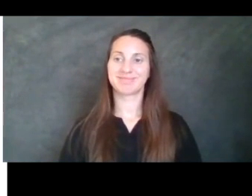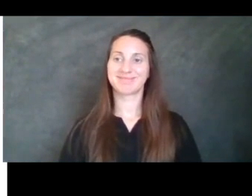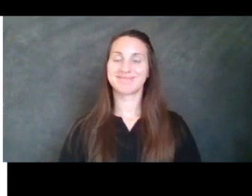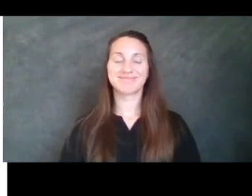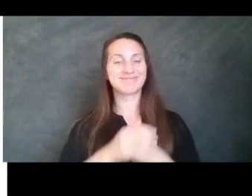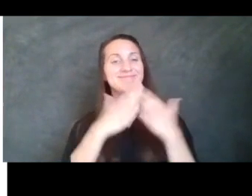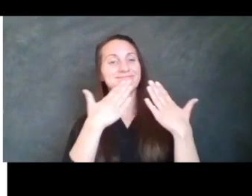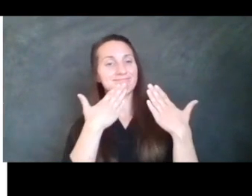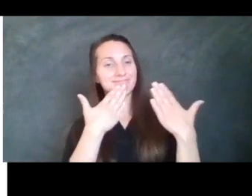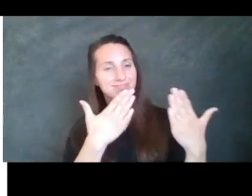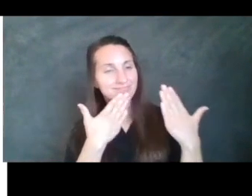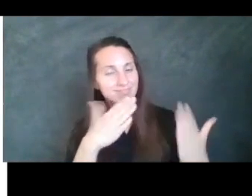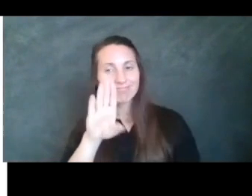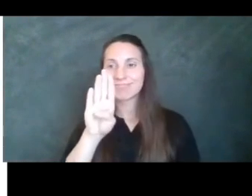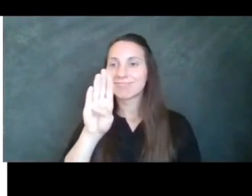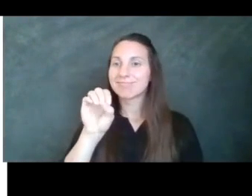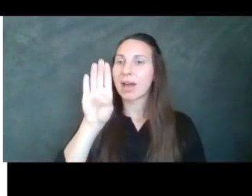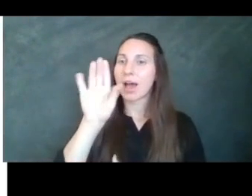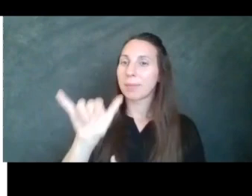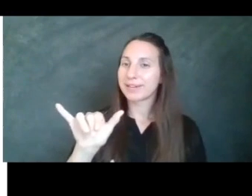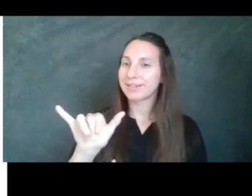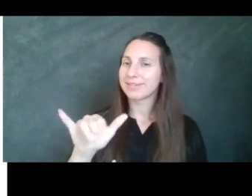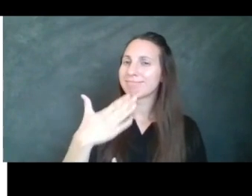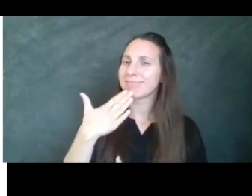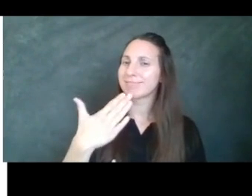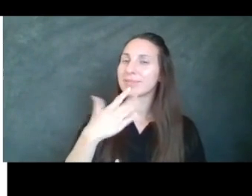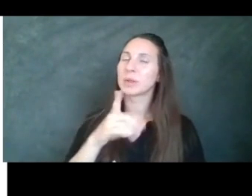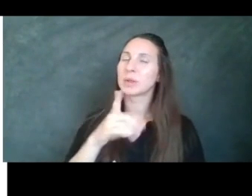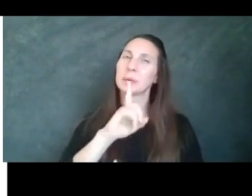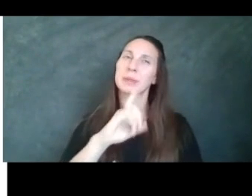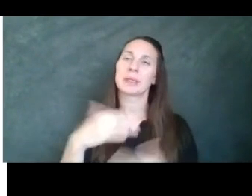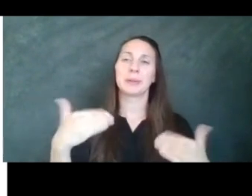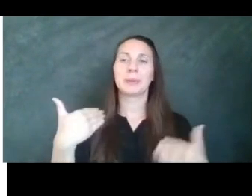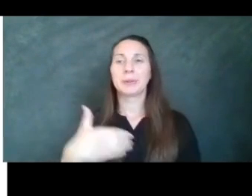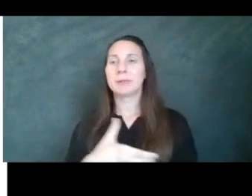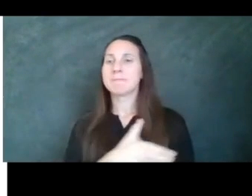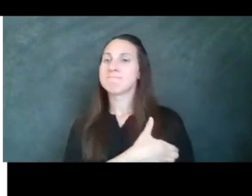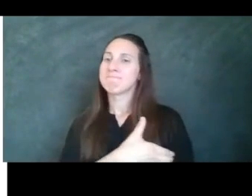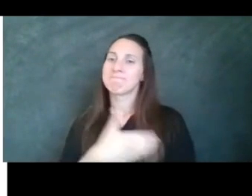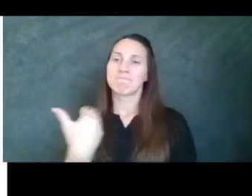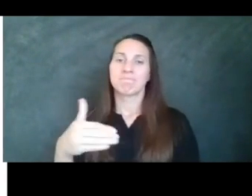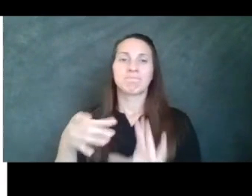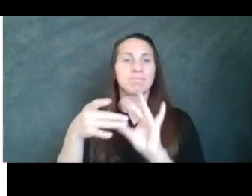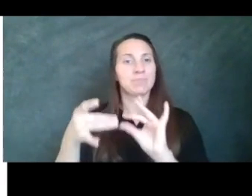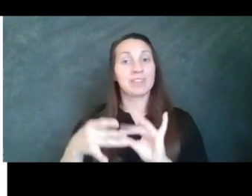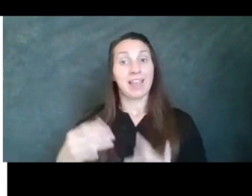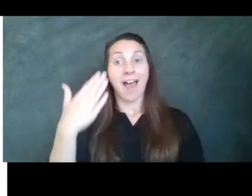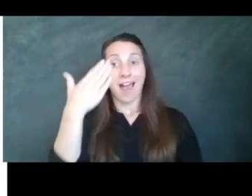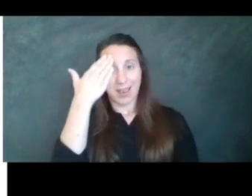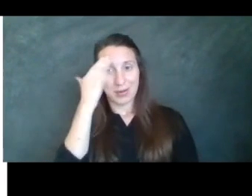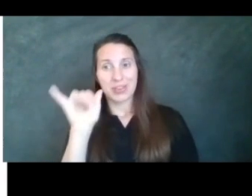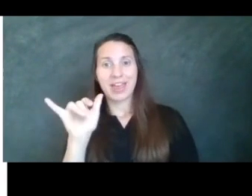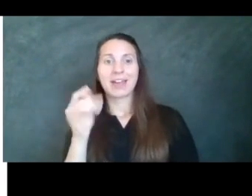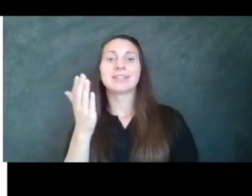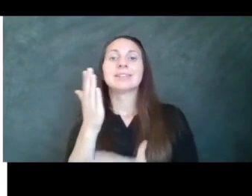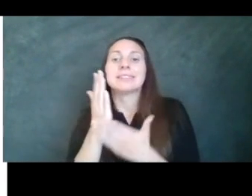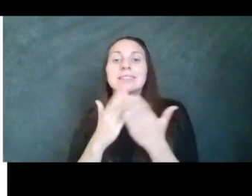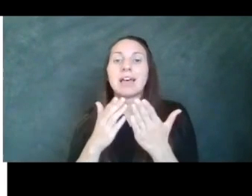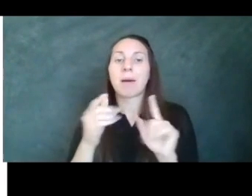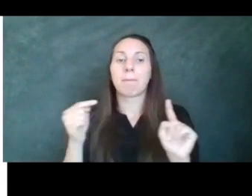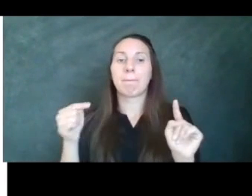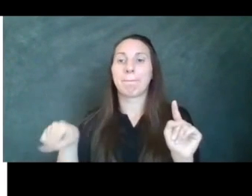Thank you, Bobby, and it's such a powerful sentiment, and I know at least some of us here on